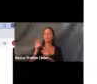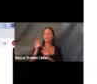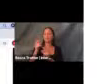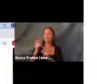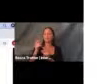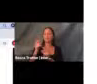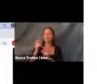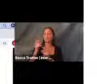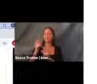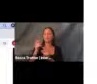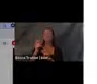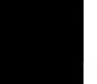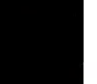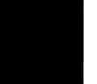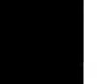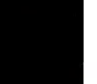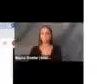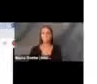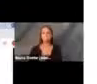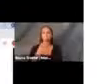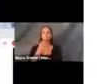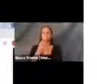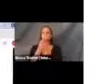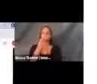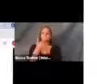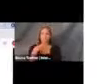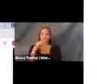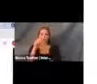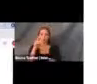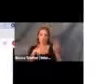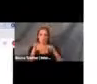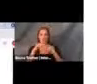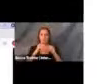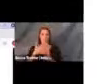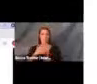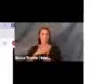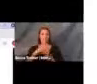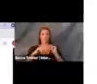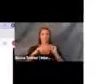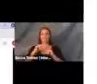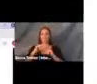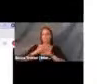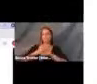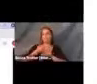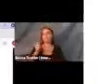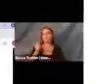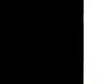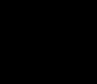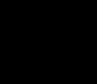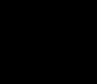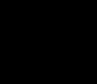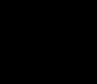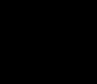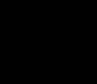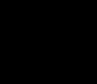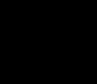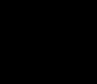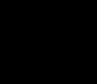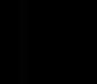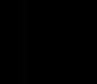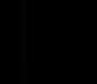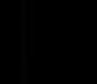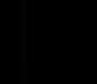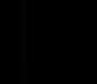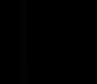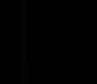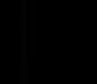in Dallas ISD. I've looked at those buildings. My building was built in 1954. It was originally